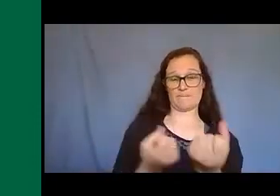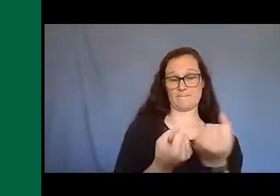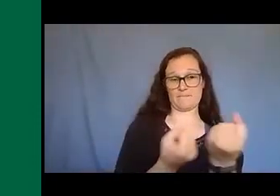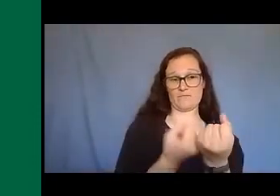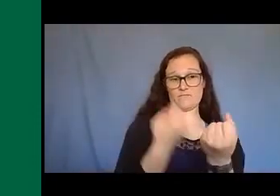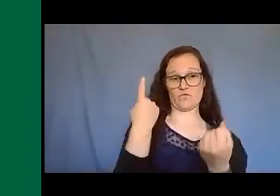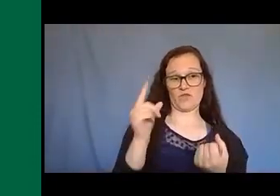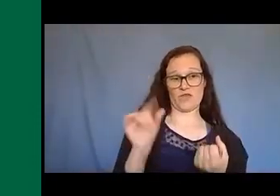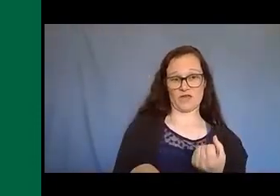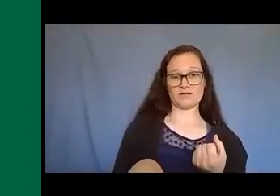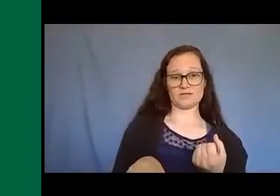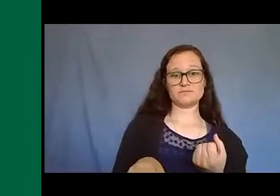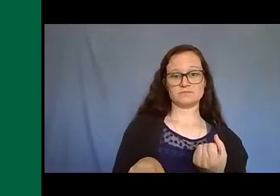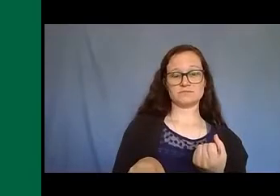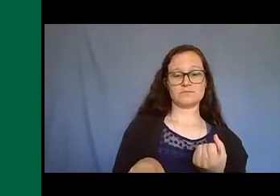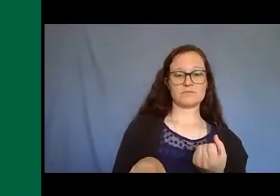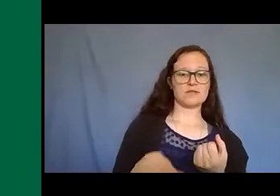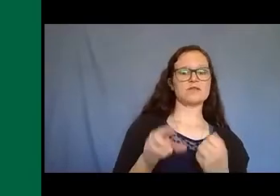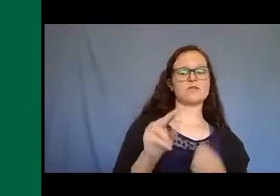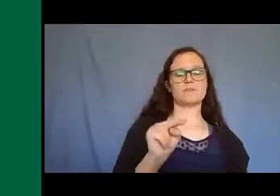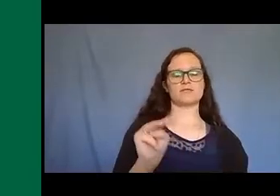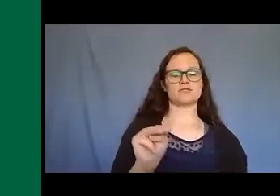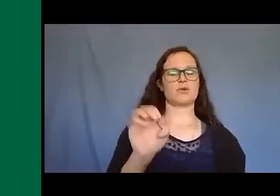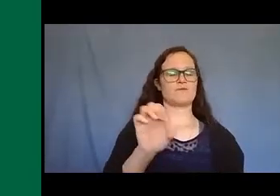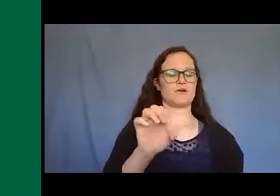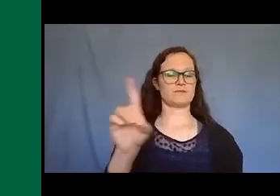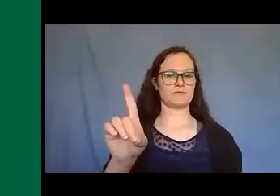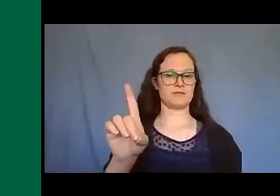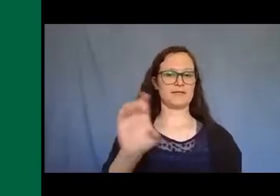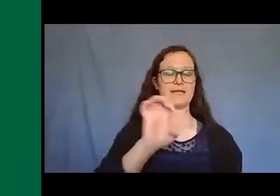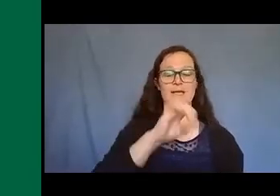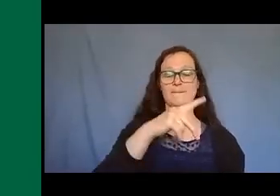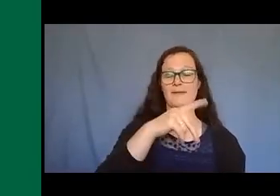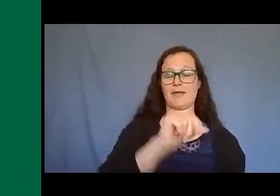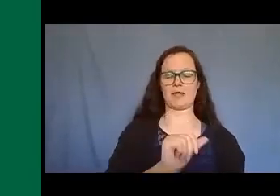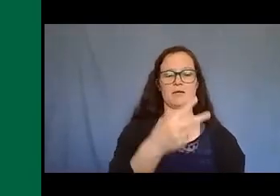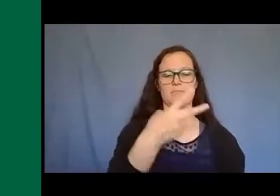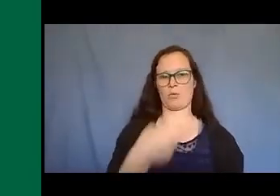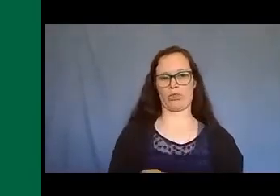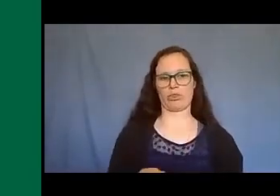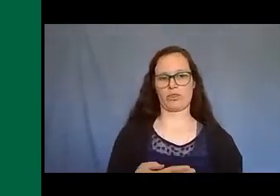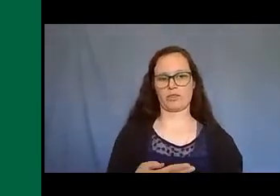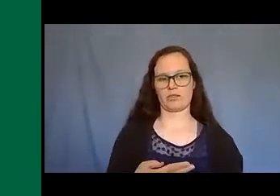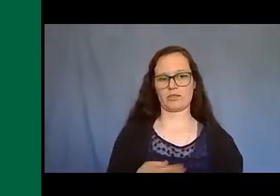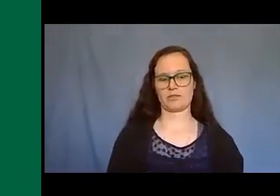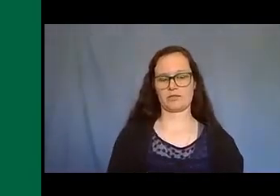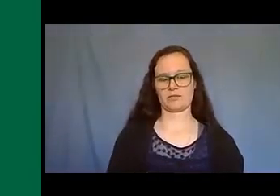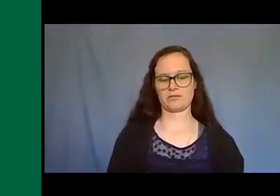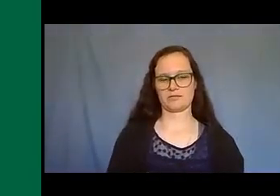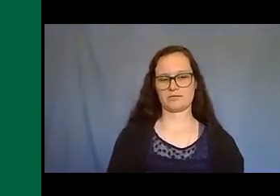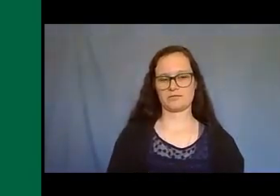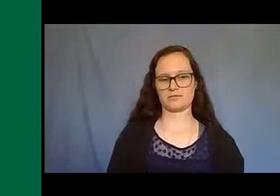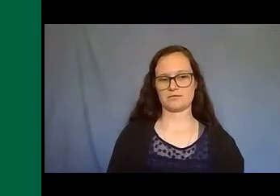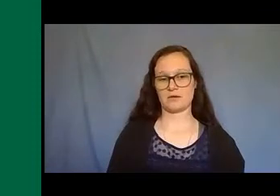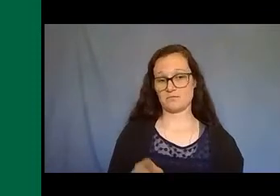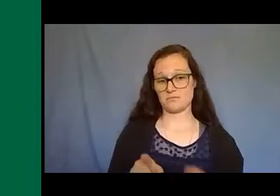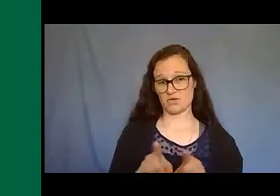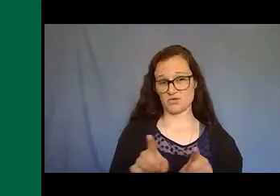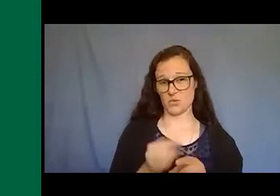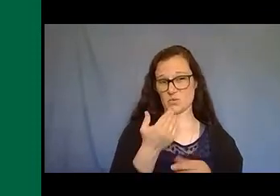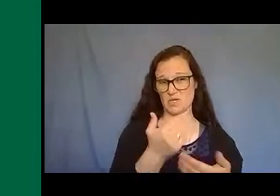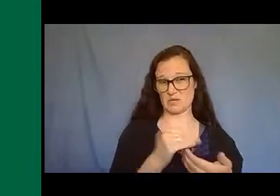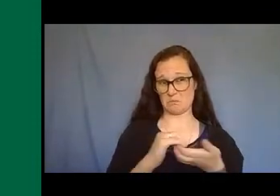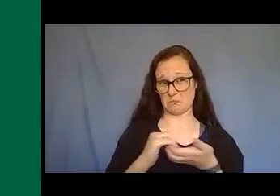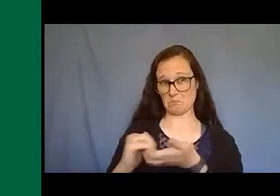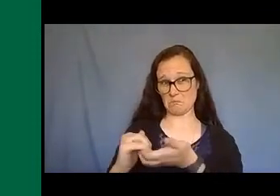been the New Mexico Environment Department and EPA. And we've also had really great collaboration with